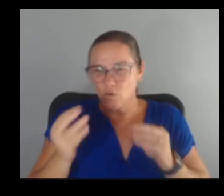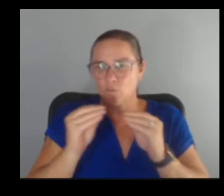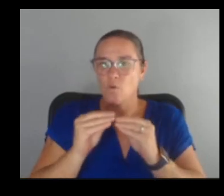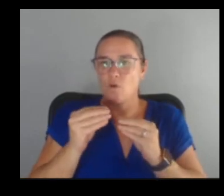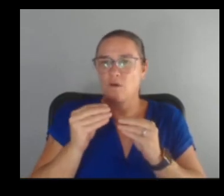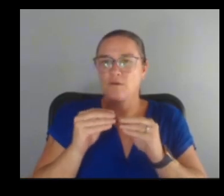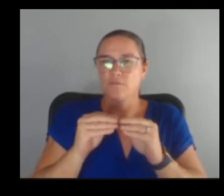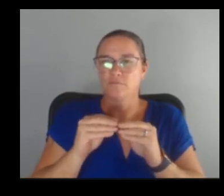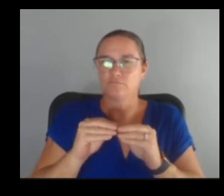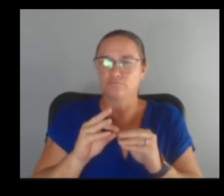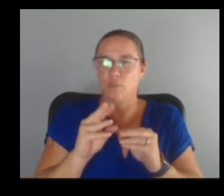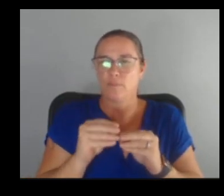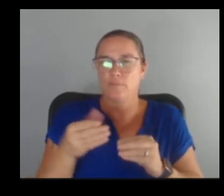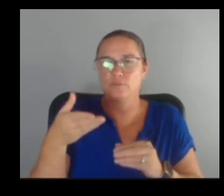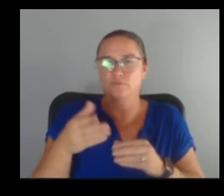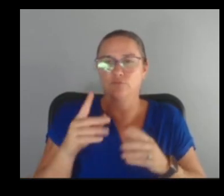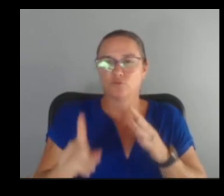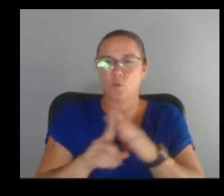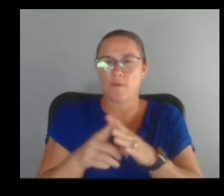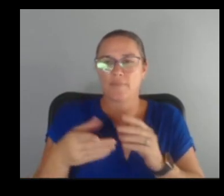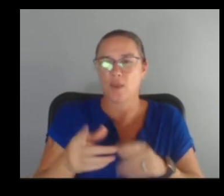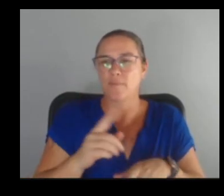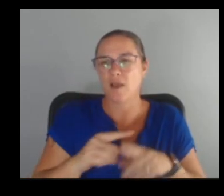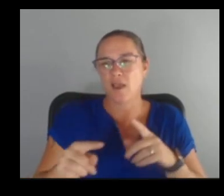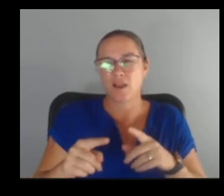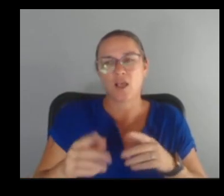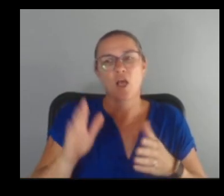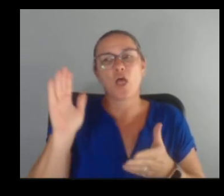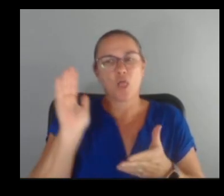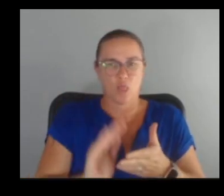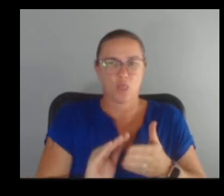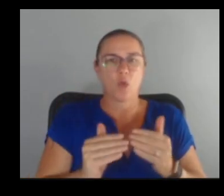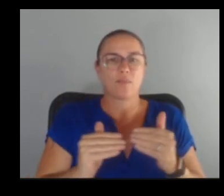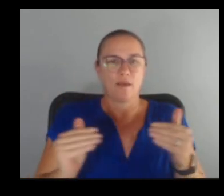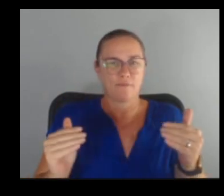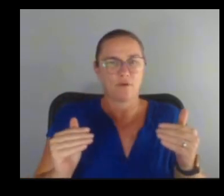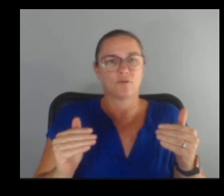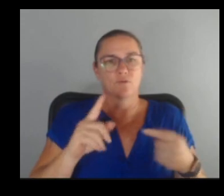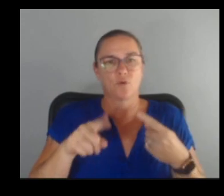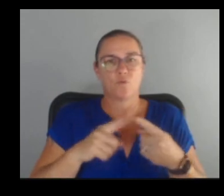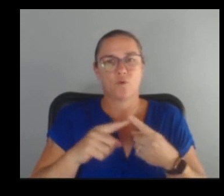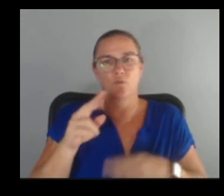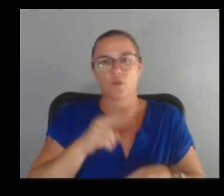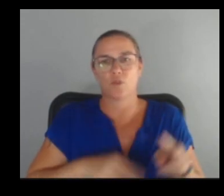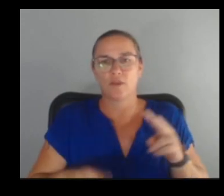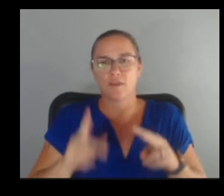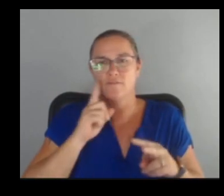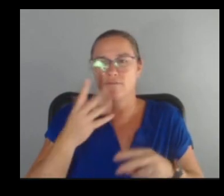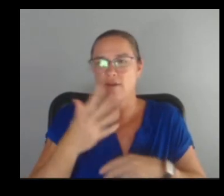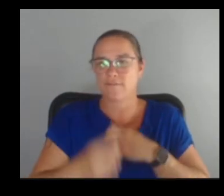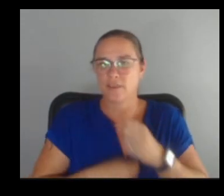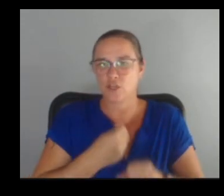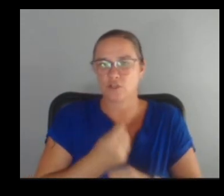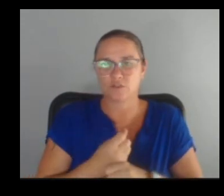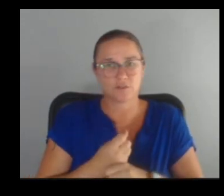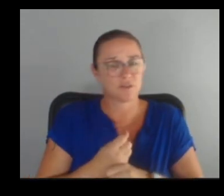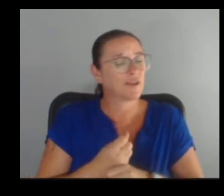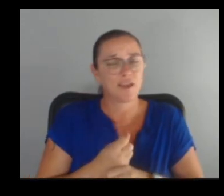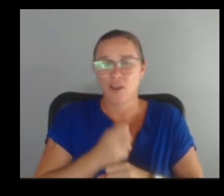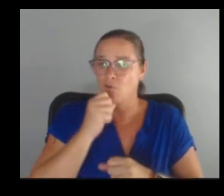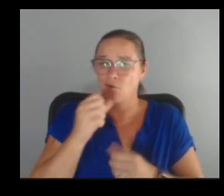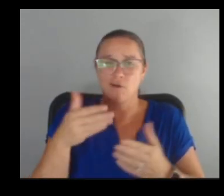here. So we're still at low levels overall, looking at earthquakes per month for the last 5 years. We're nowhere near any of